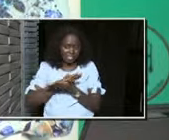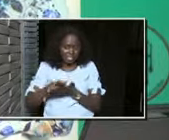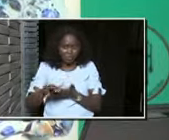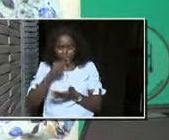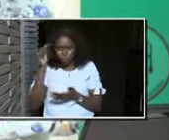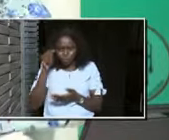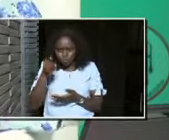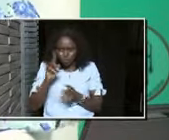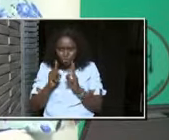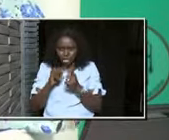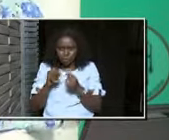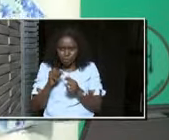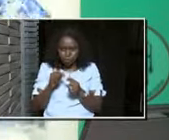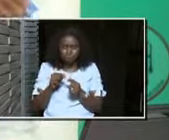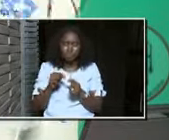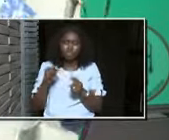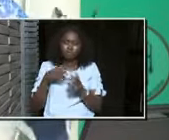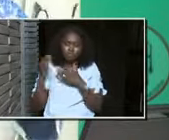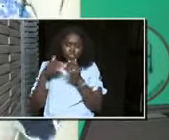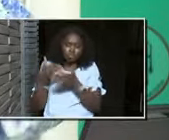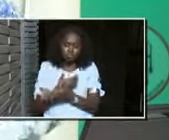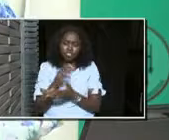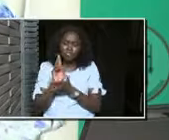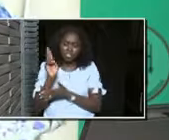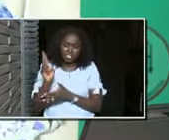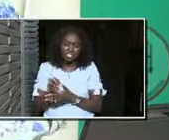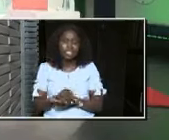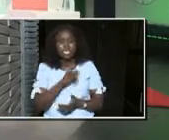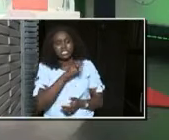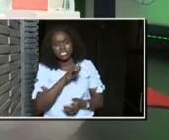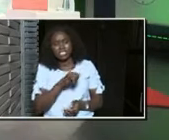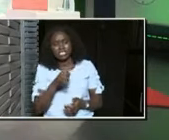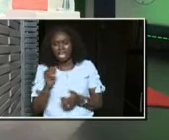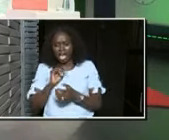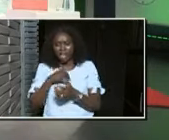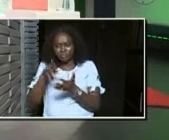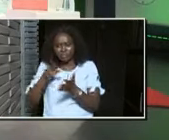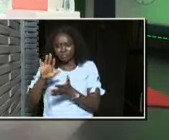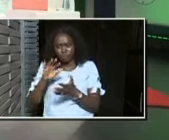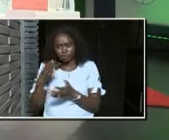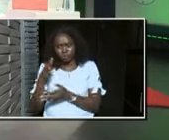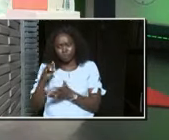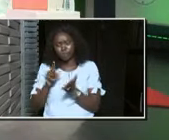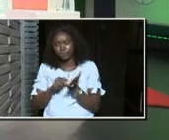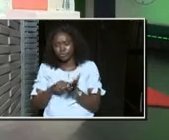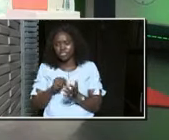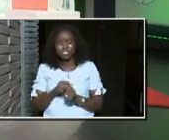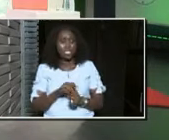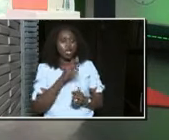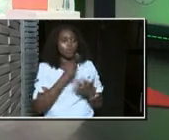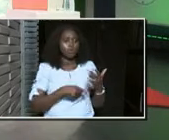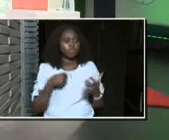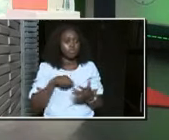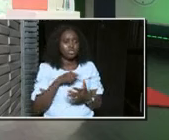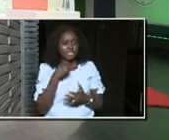new universities. I have read your blueprint. No, the people watching you can show have not. I can ask somebody to show you. What we said is very